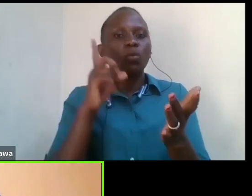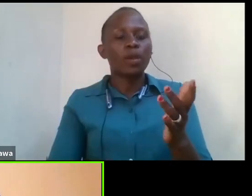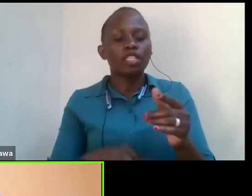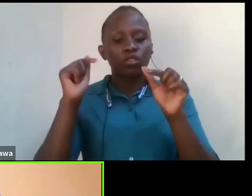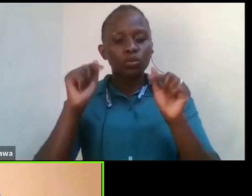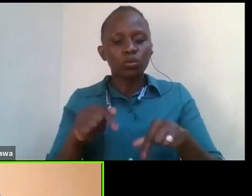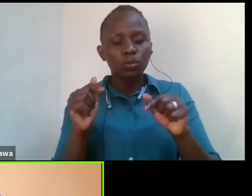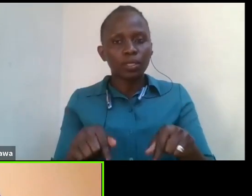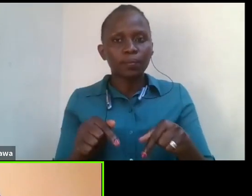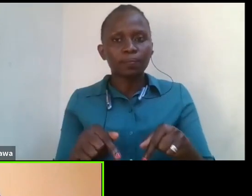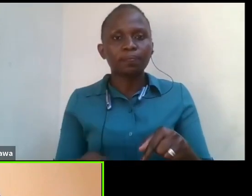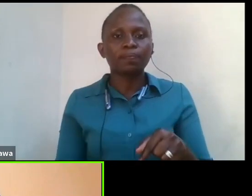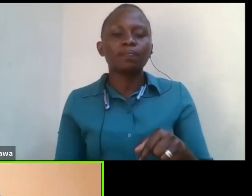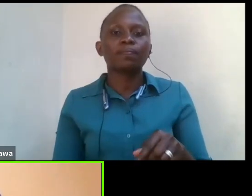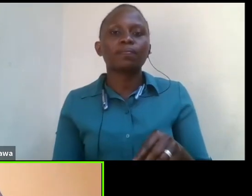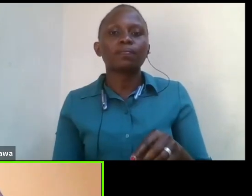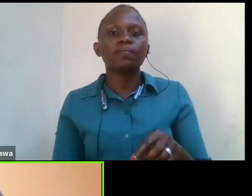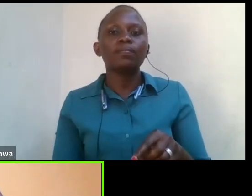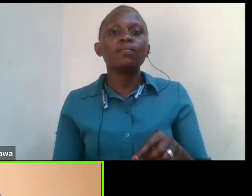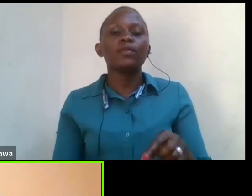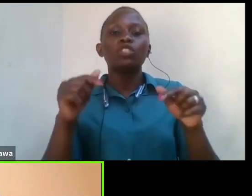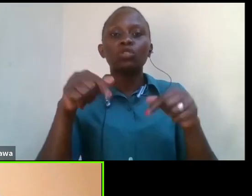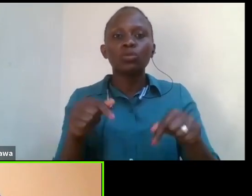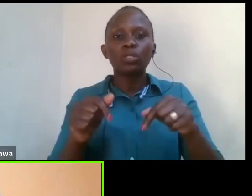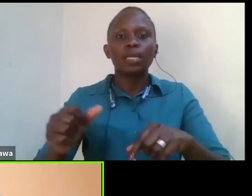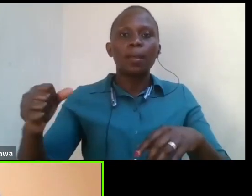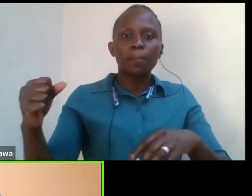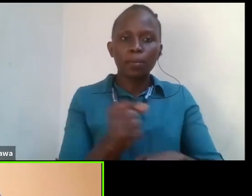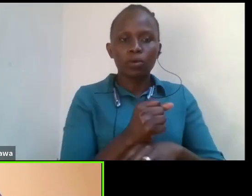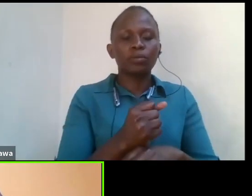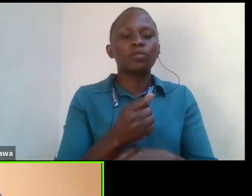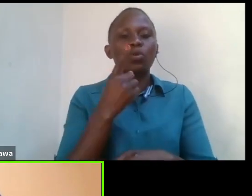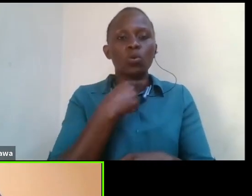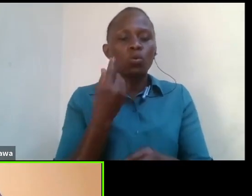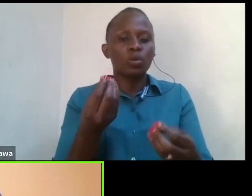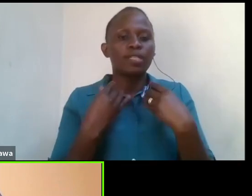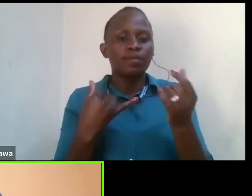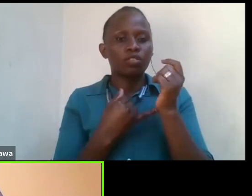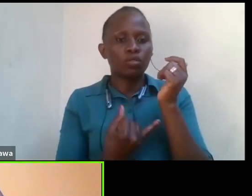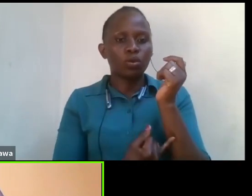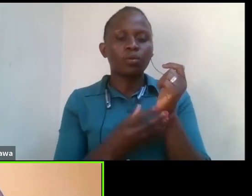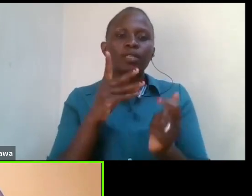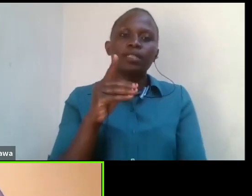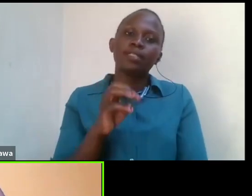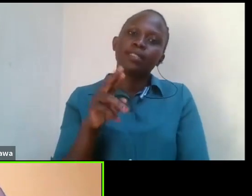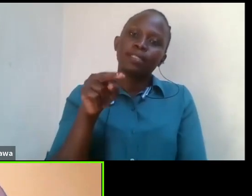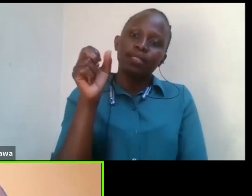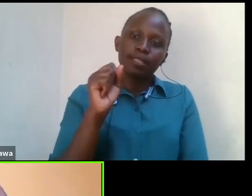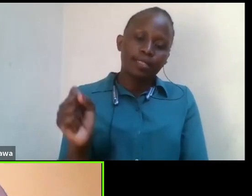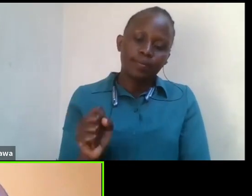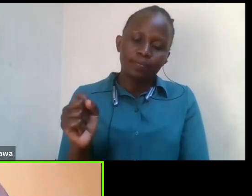have I've been employed by Dennis, and